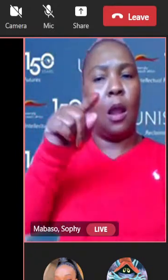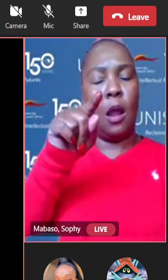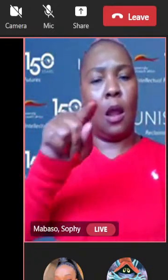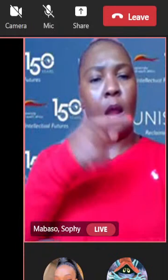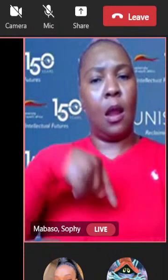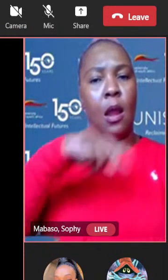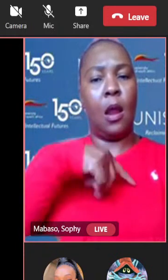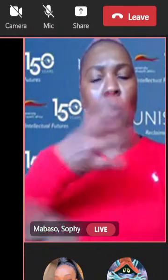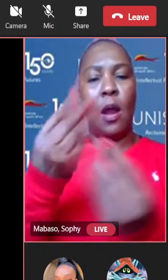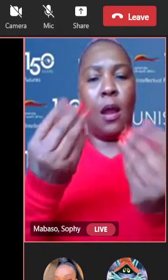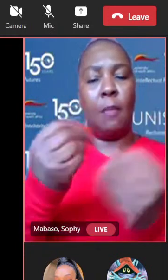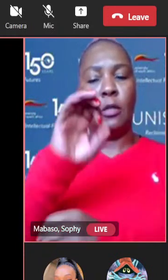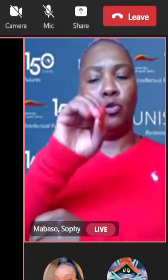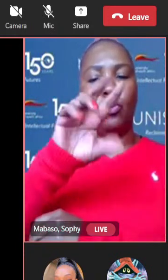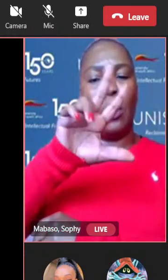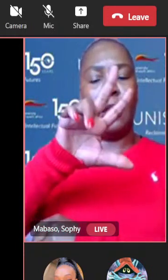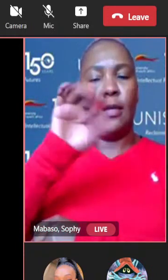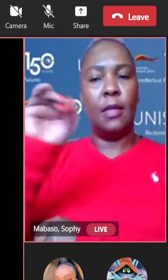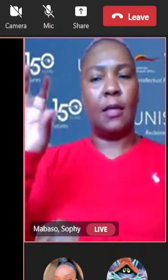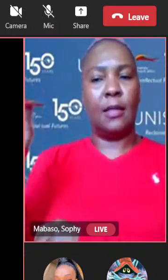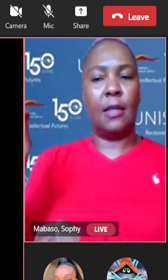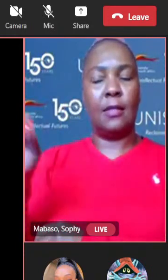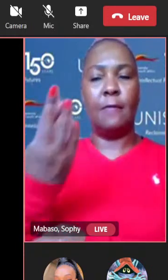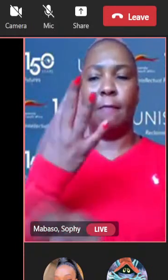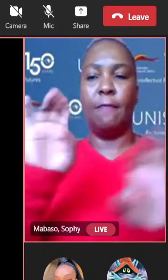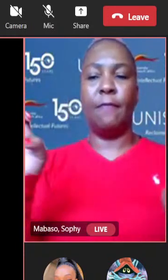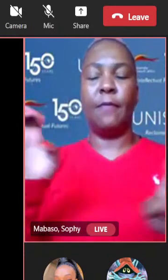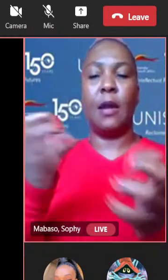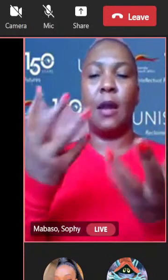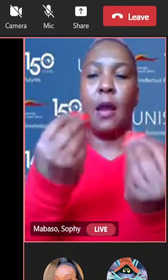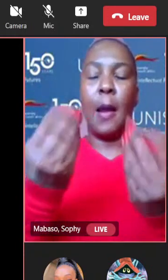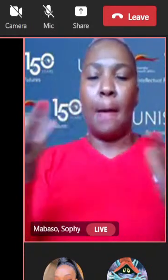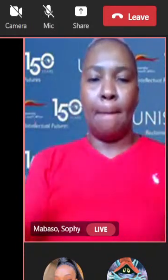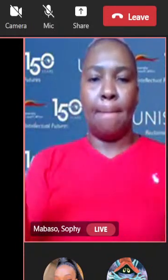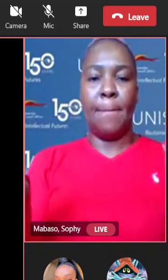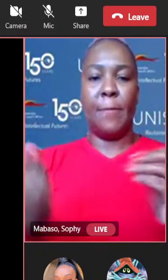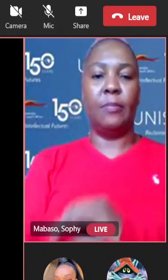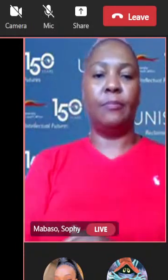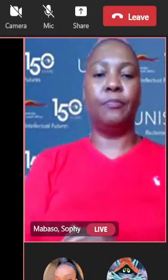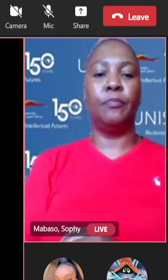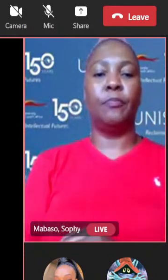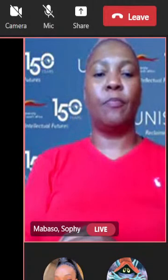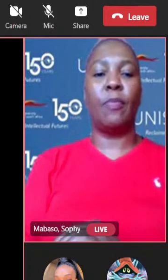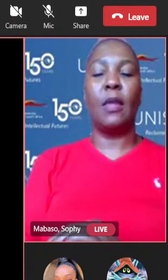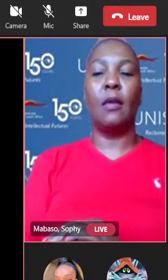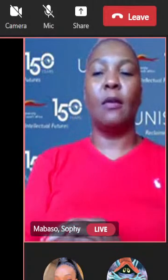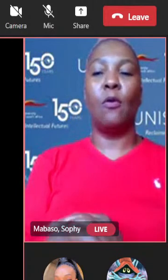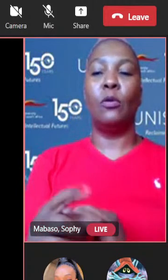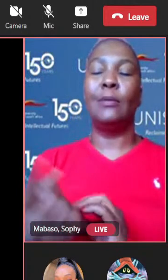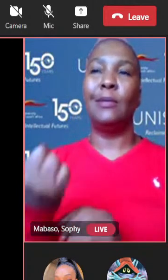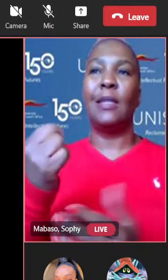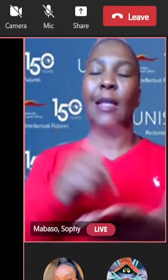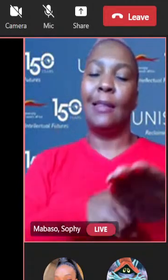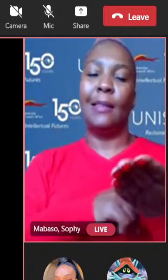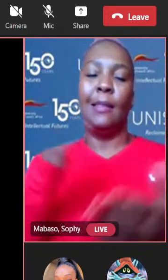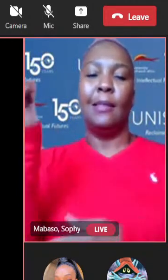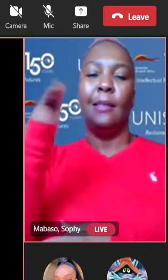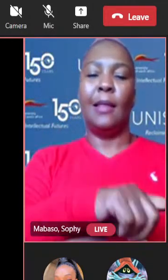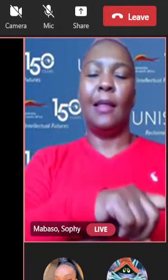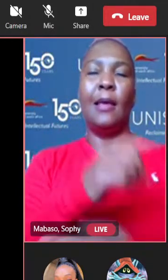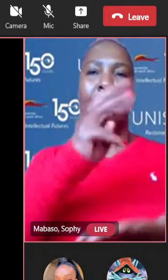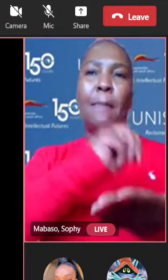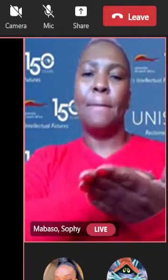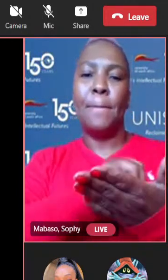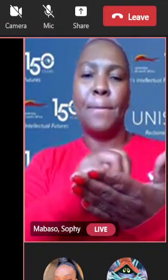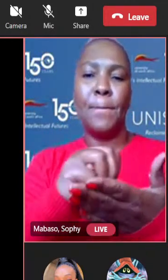the 0800 number, is a toll-free number. So on the days and the months where we have high